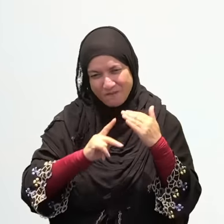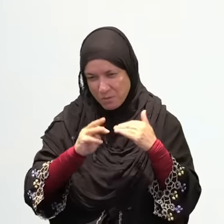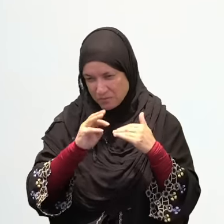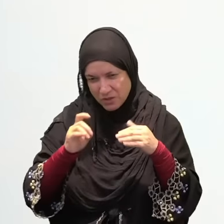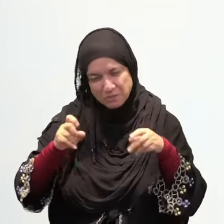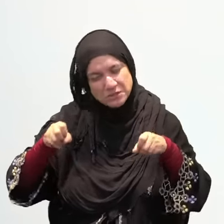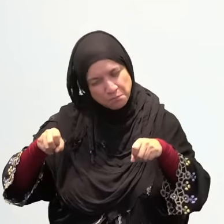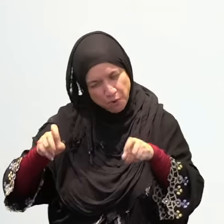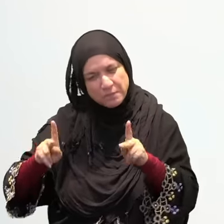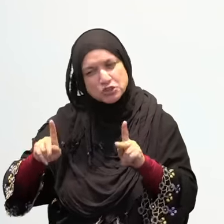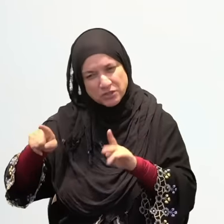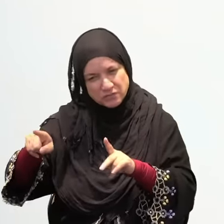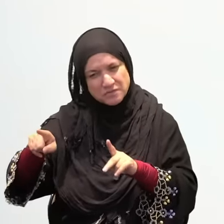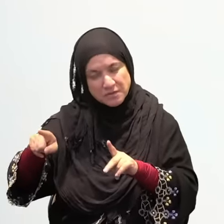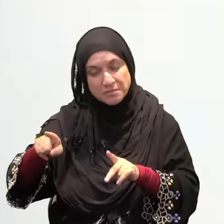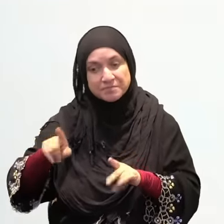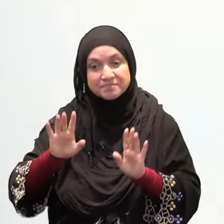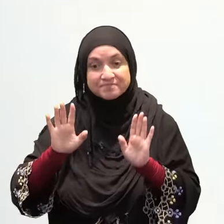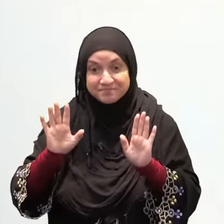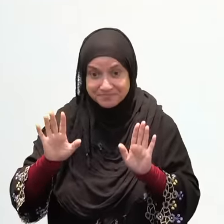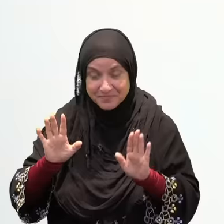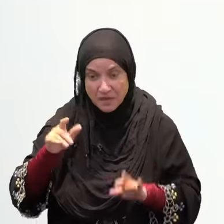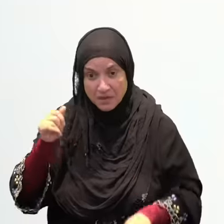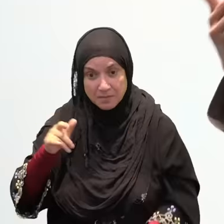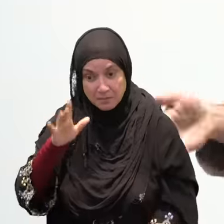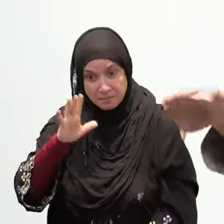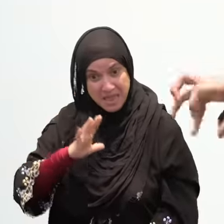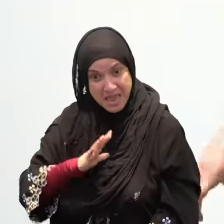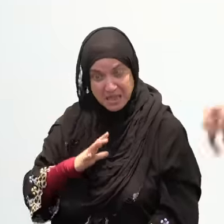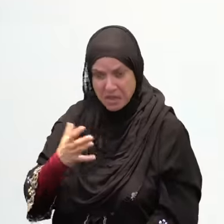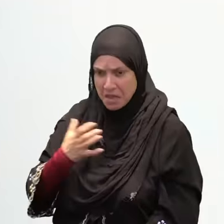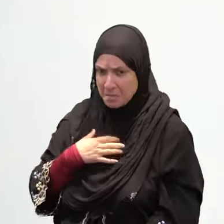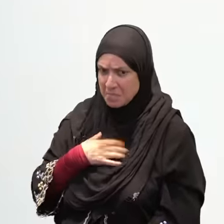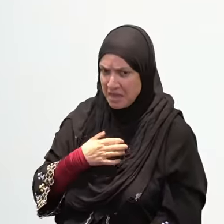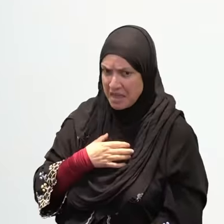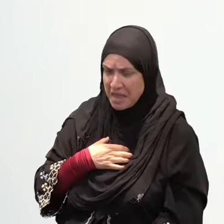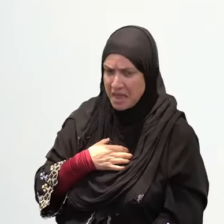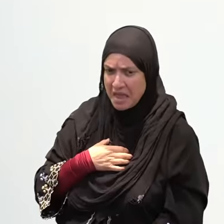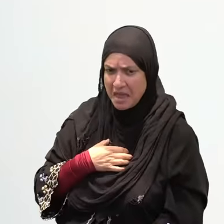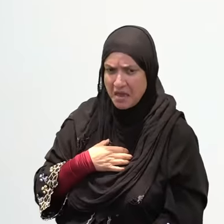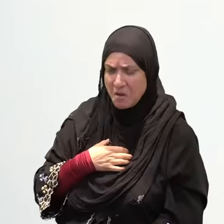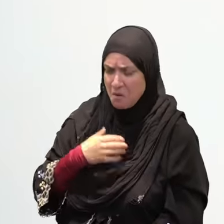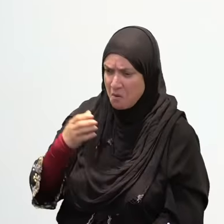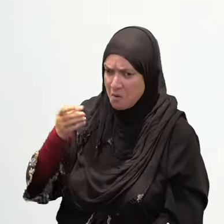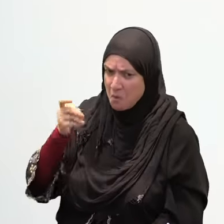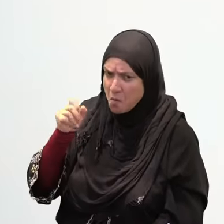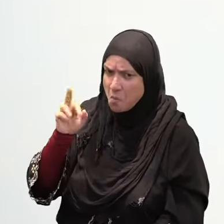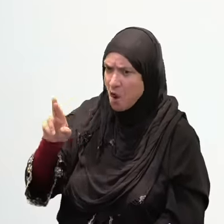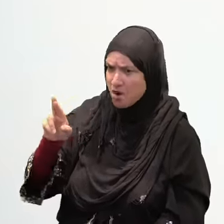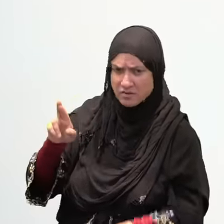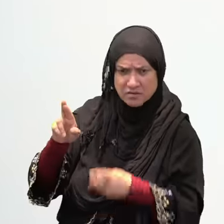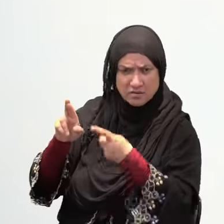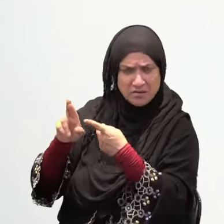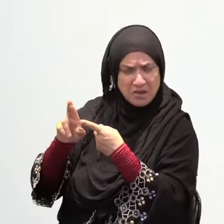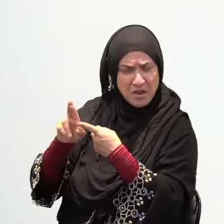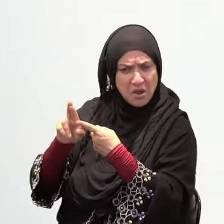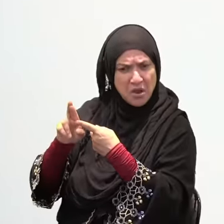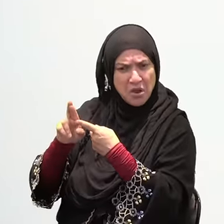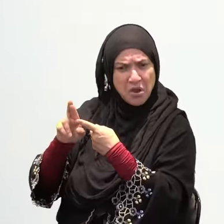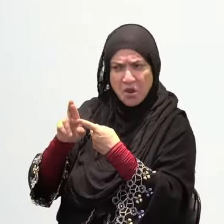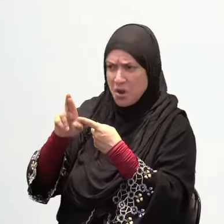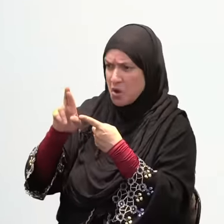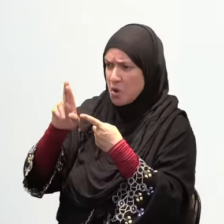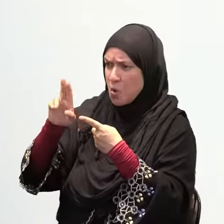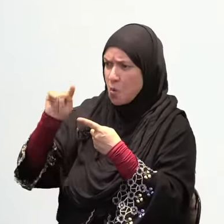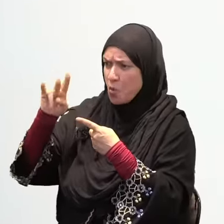anhu, and he told him that you have the ajr, you have the reward of having attended Badr. Because he would have been there if he wasn't caring for the daughter of